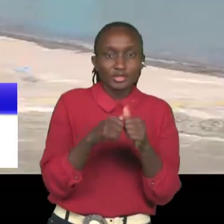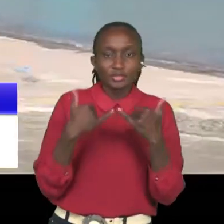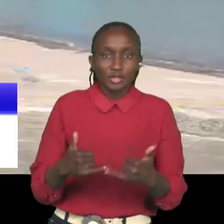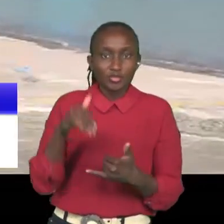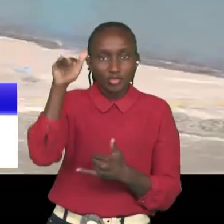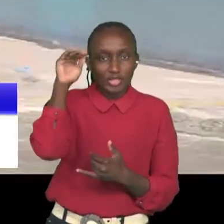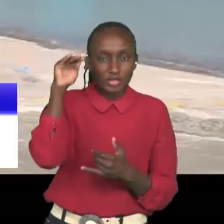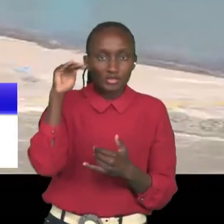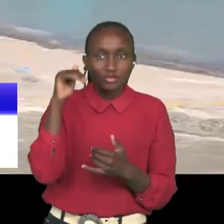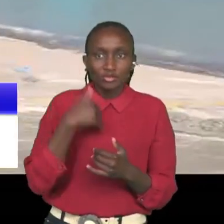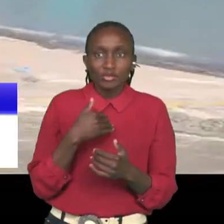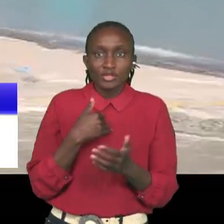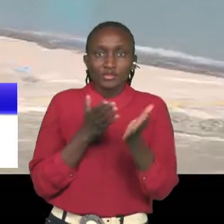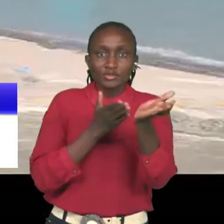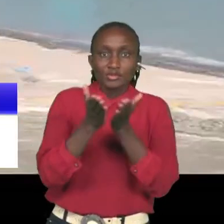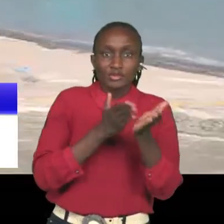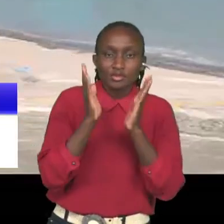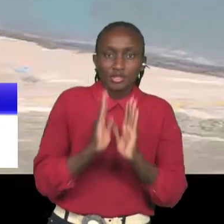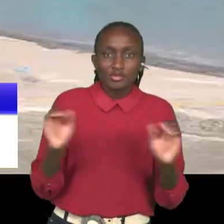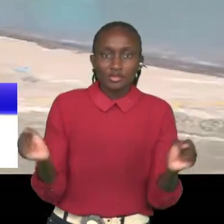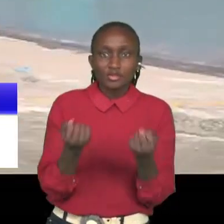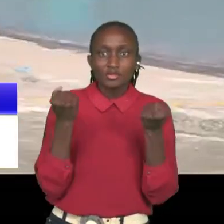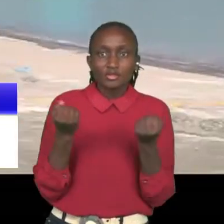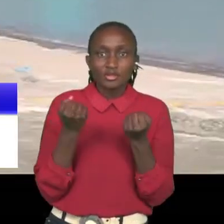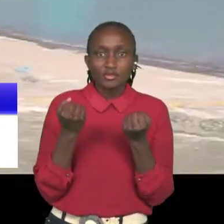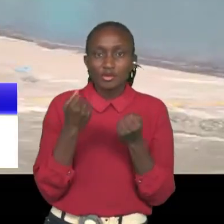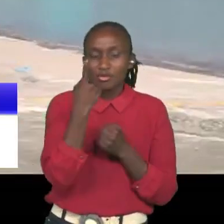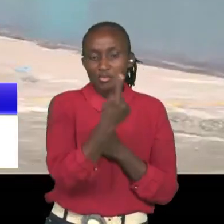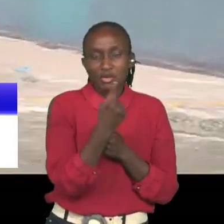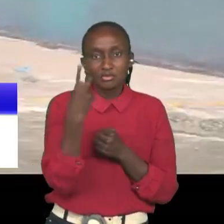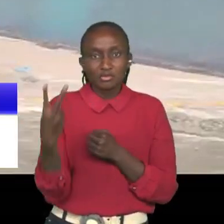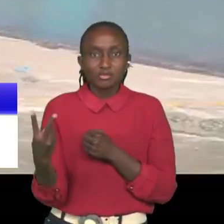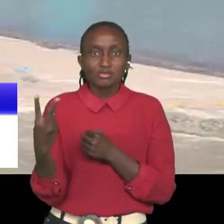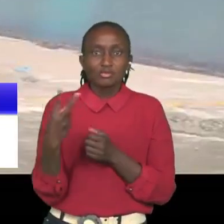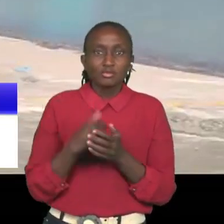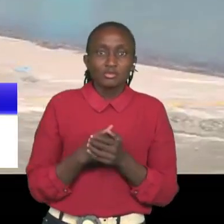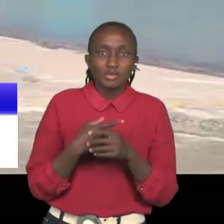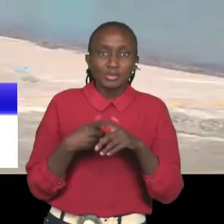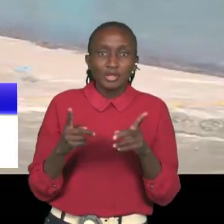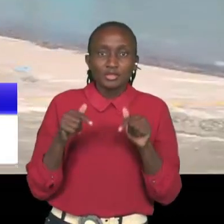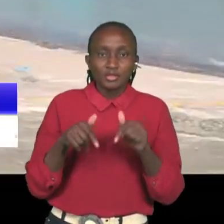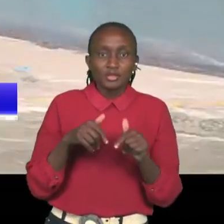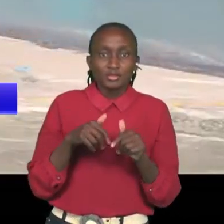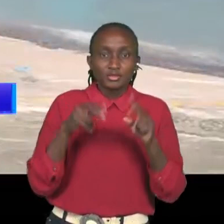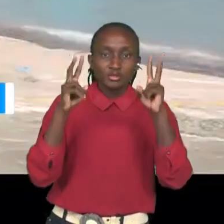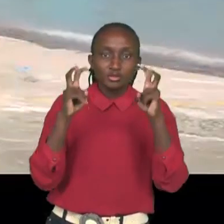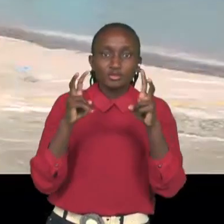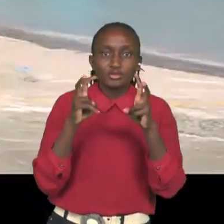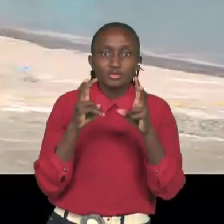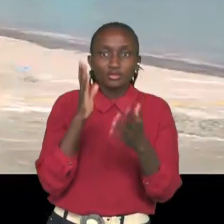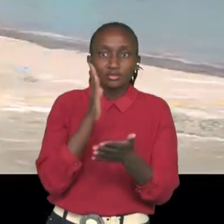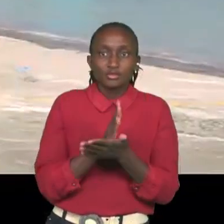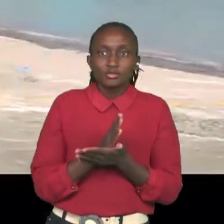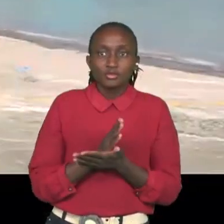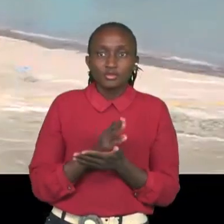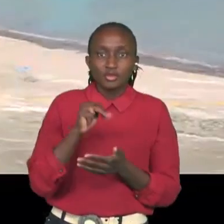wawe na wahudumu madevas, kila feri wena deva, at least deva moja ama wawili lakini swala hilo ukisema kweli hata